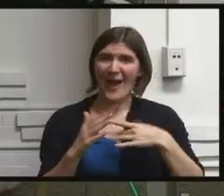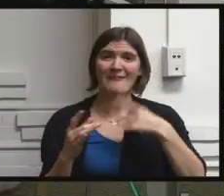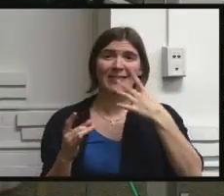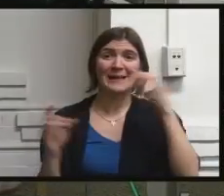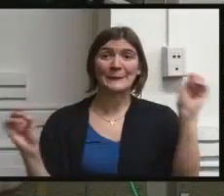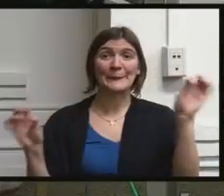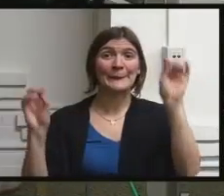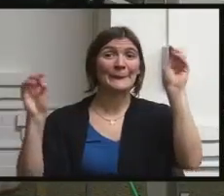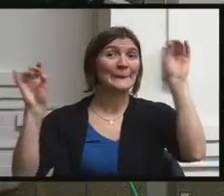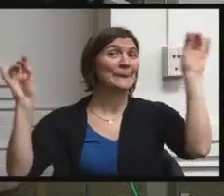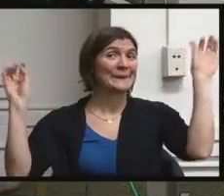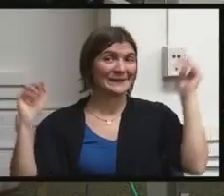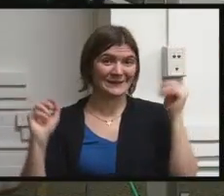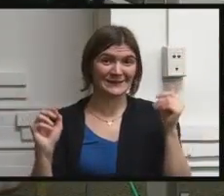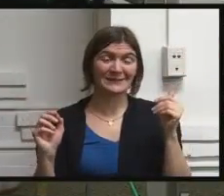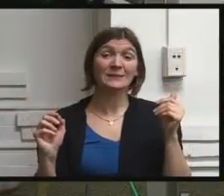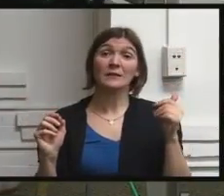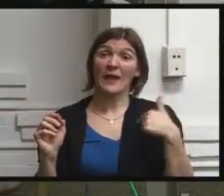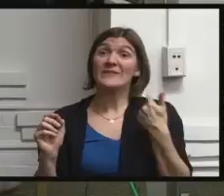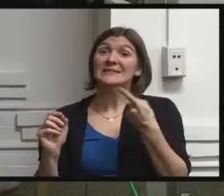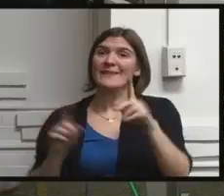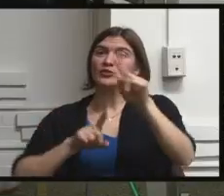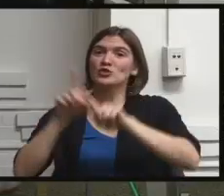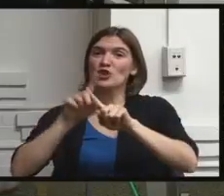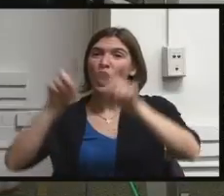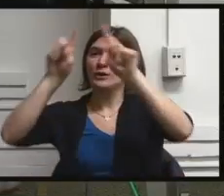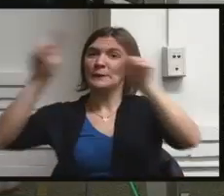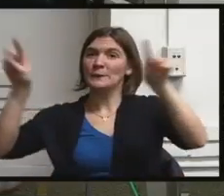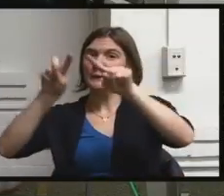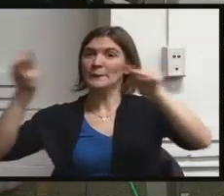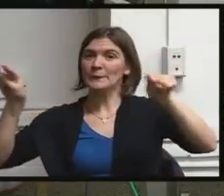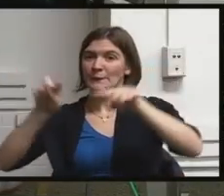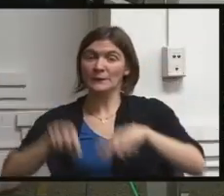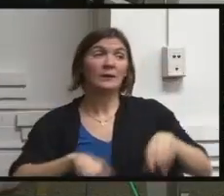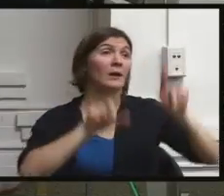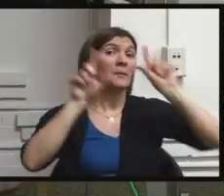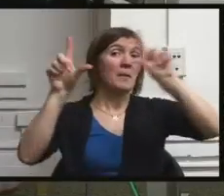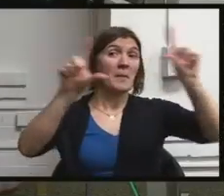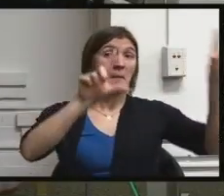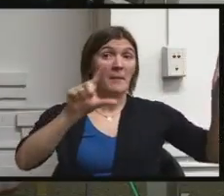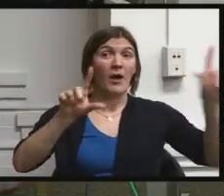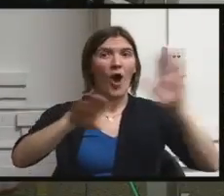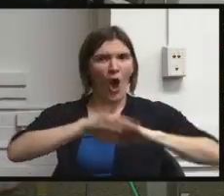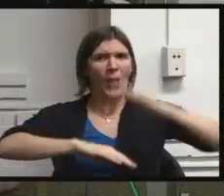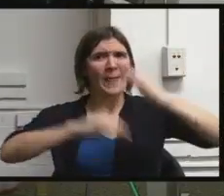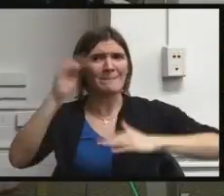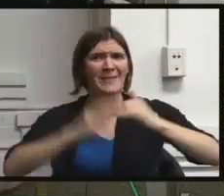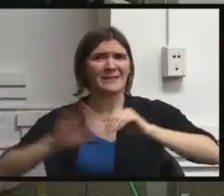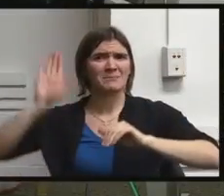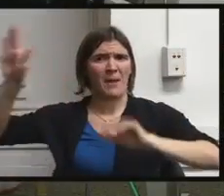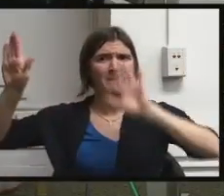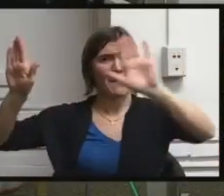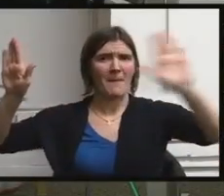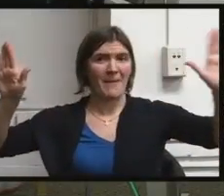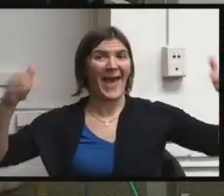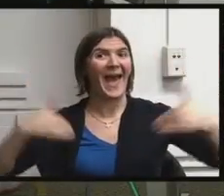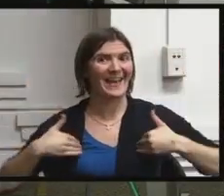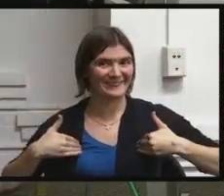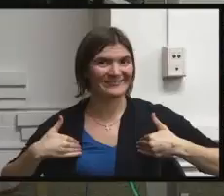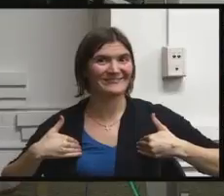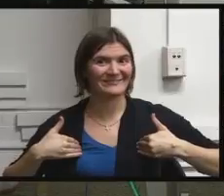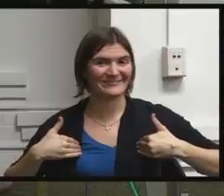program, we have several stars that are on the sides of two of the buildings